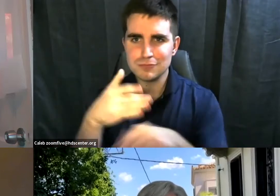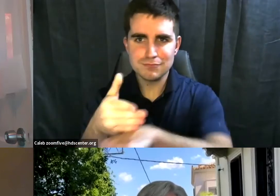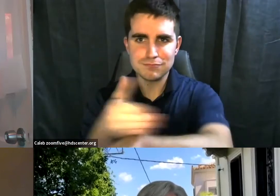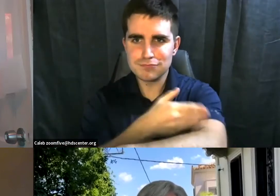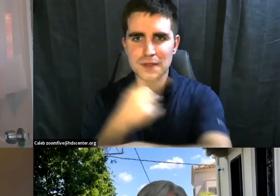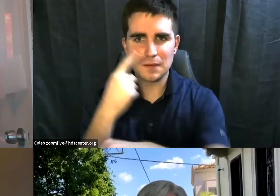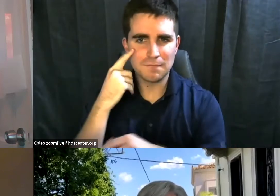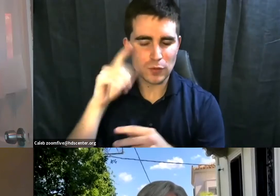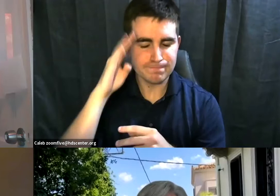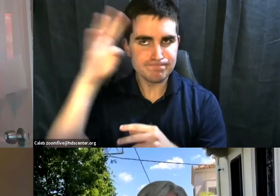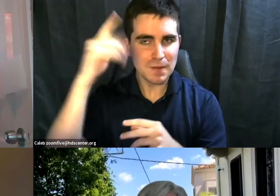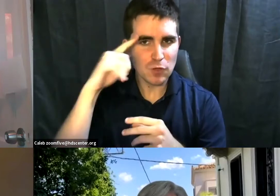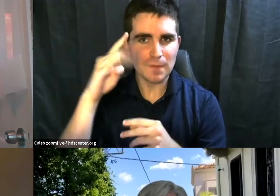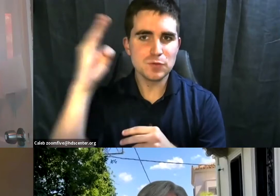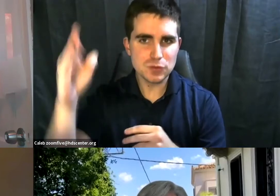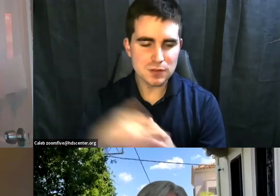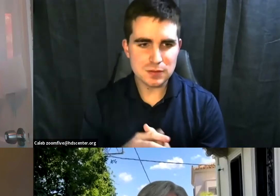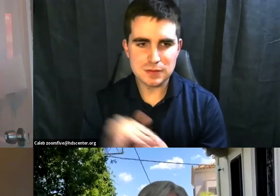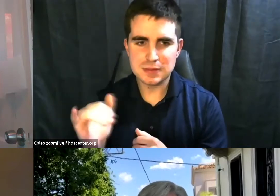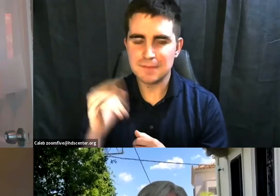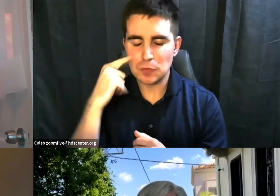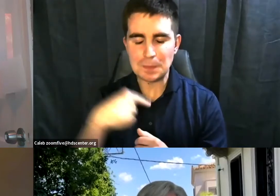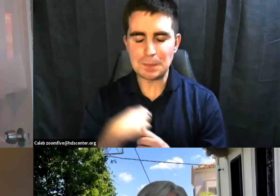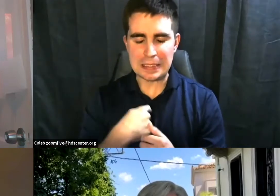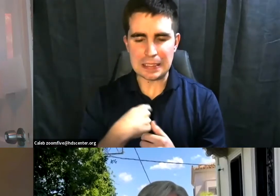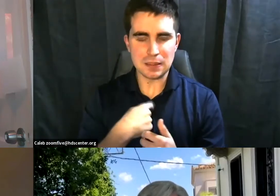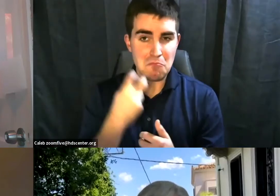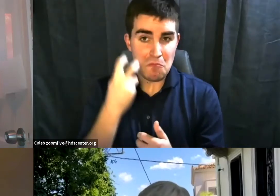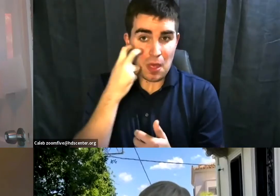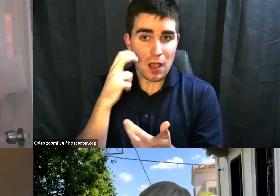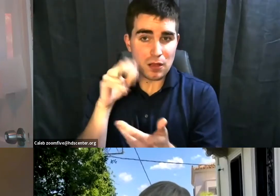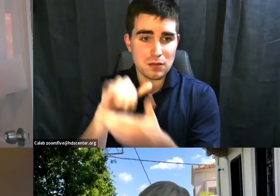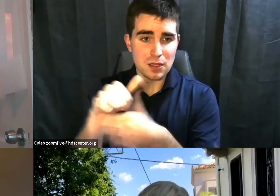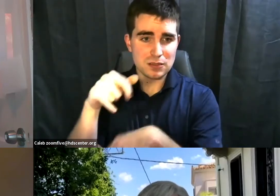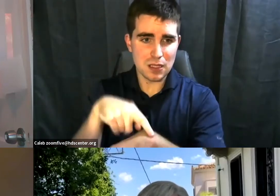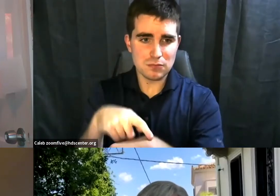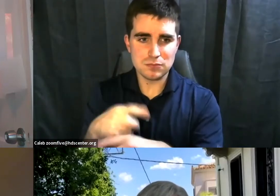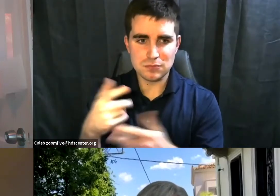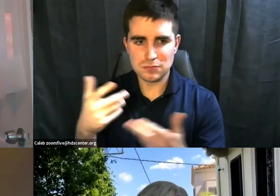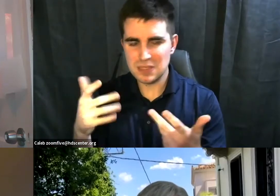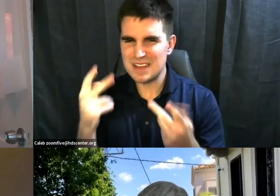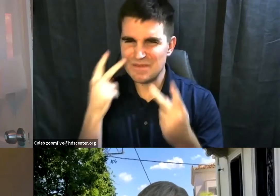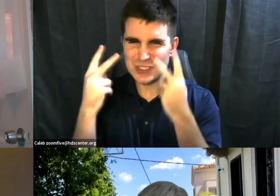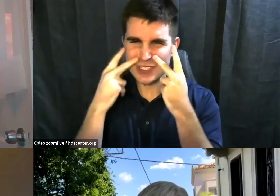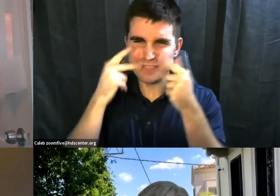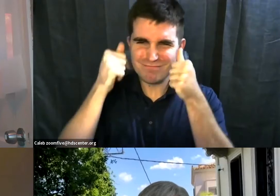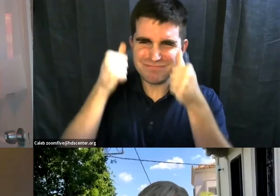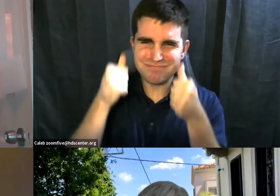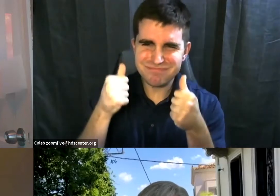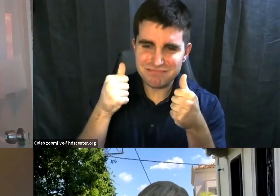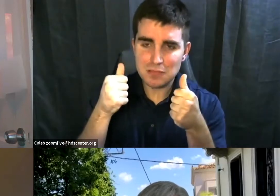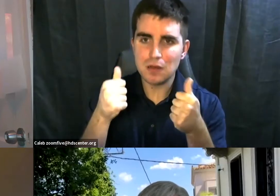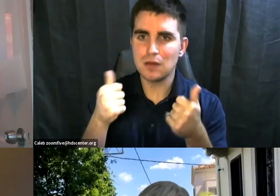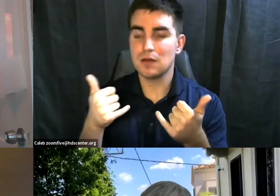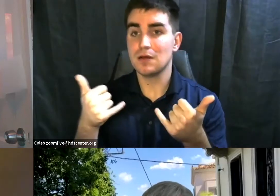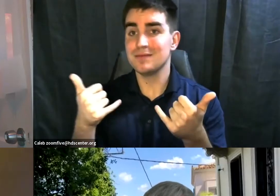future. Likewise, for me as a blind, at that time, somewhat quite visually impaired, but I had a little more vision than I